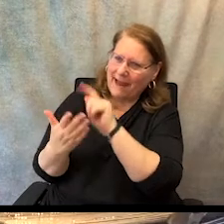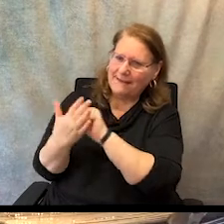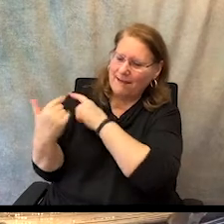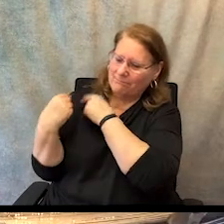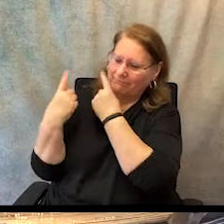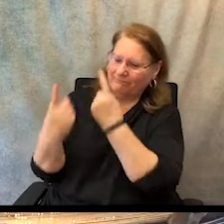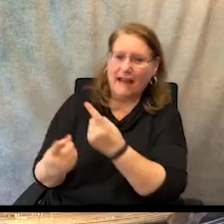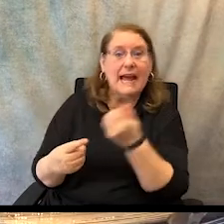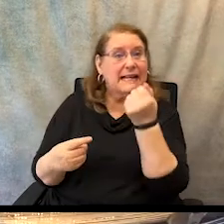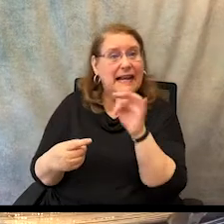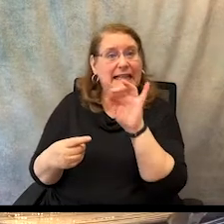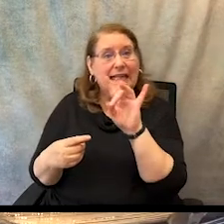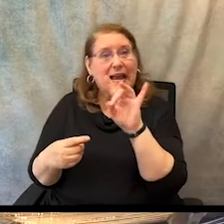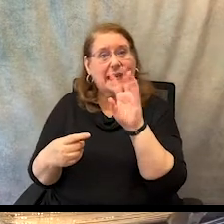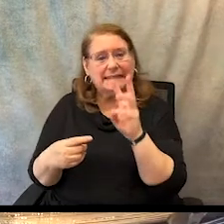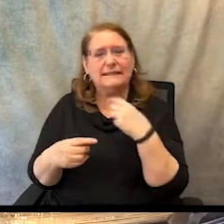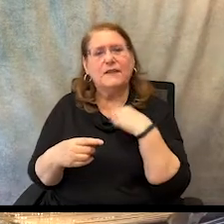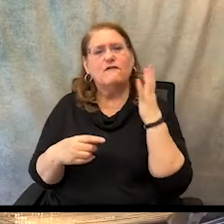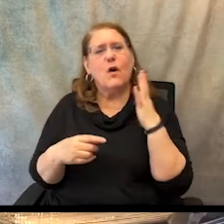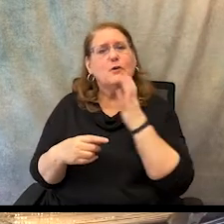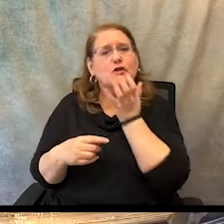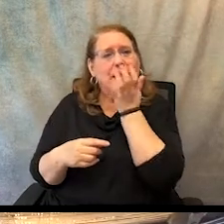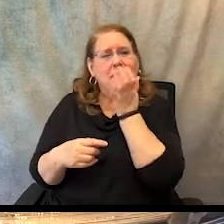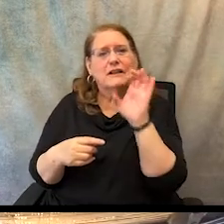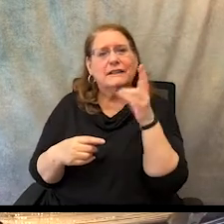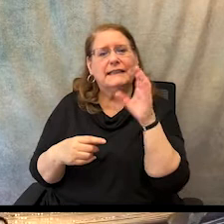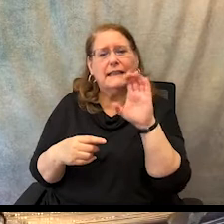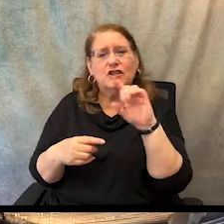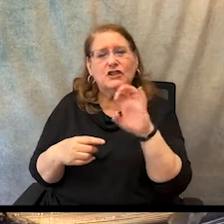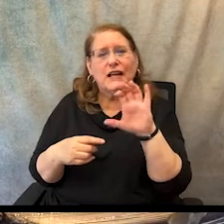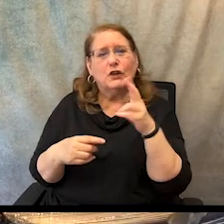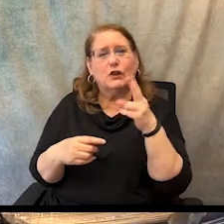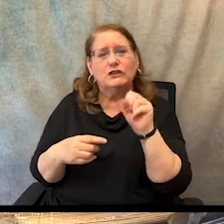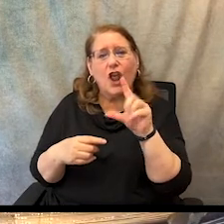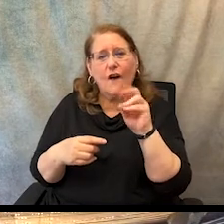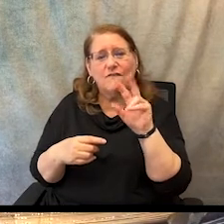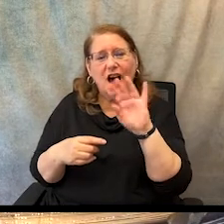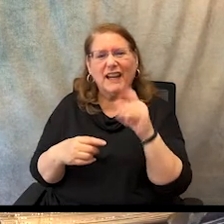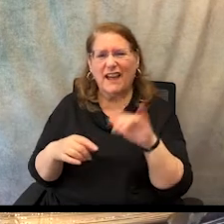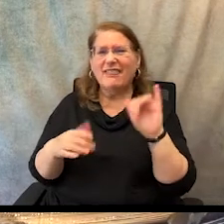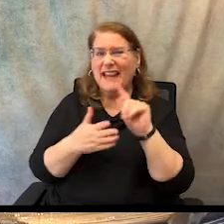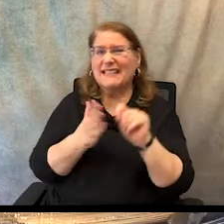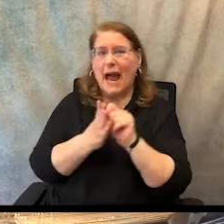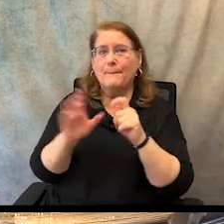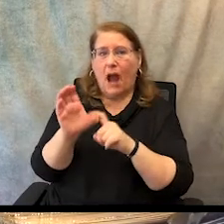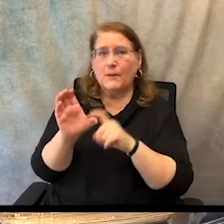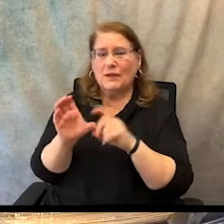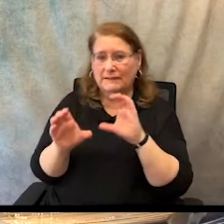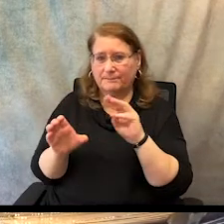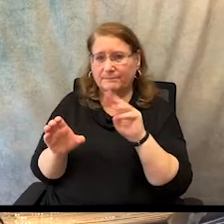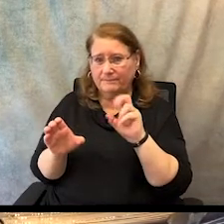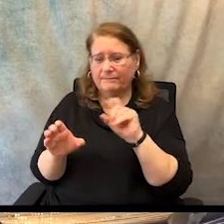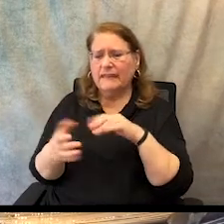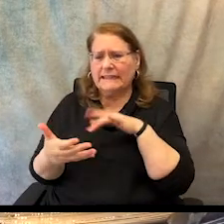then 1986, I went to Czechoslovakia, former Czechoslovakia. That was a communist country that time. And I studied film